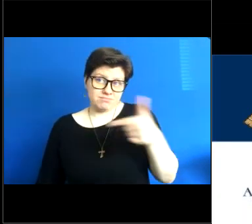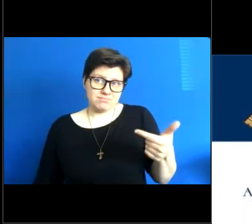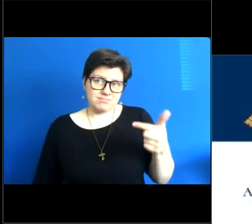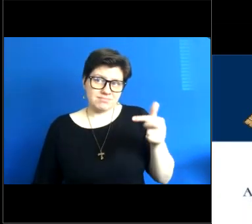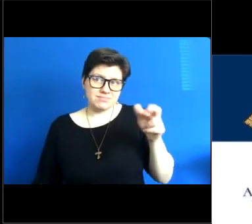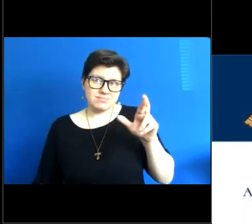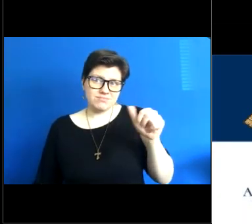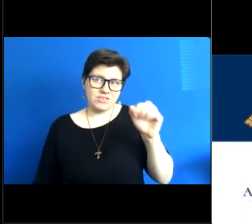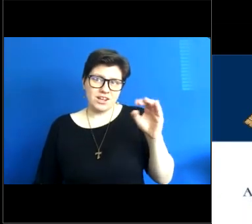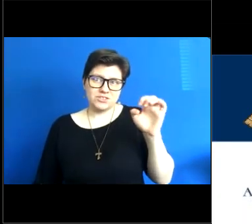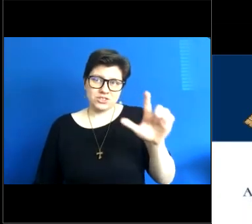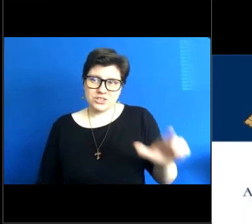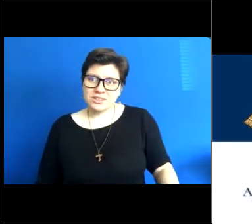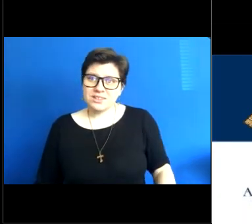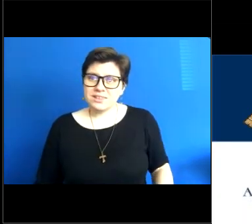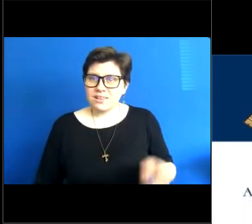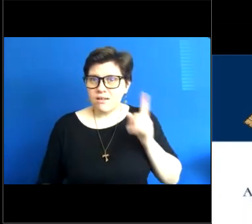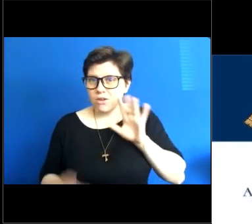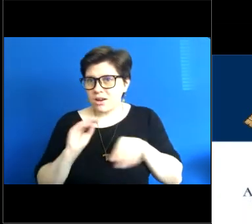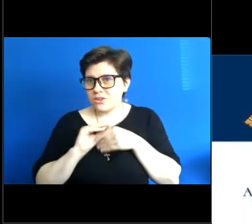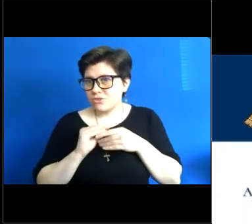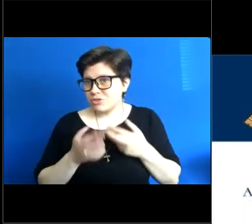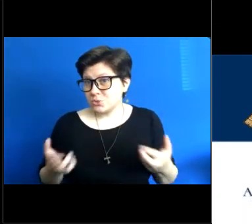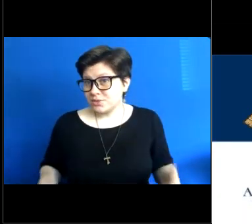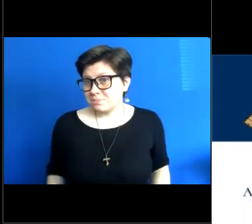to Rachel for some additional resources.